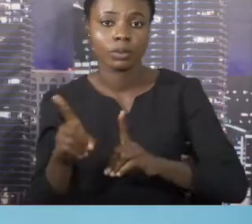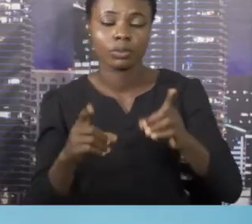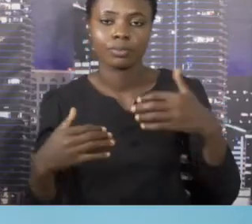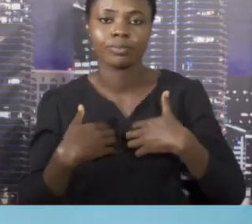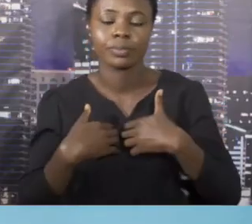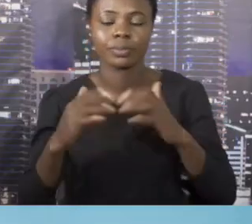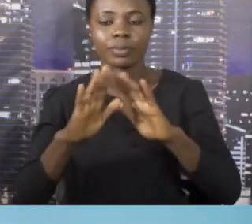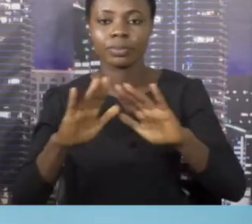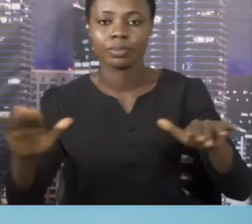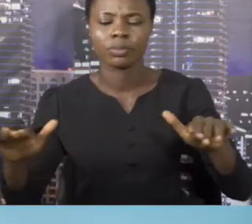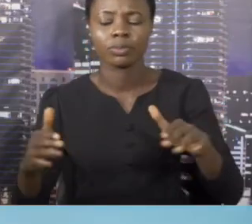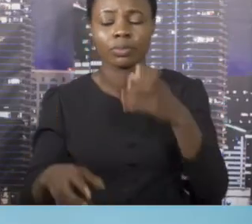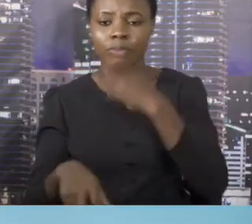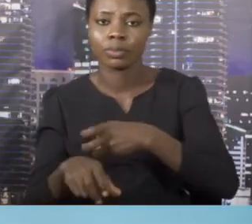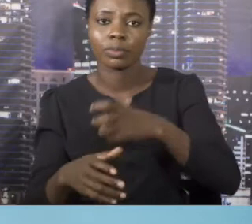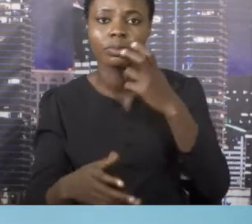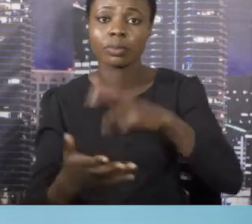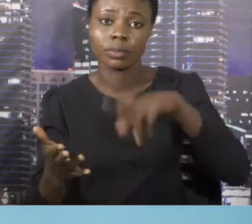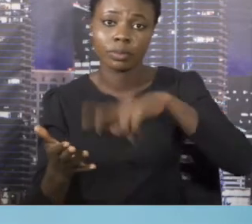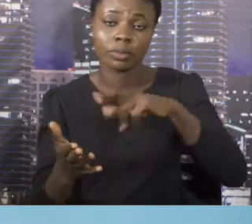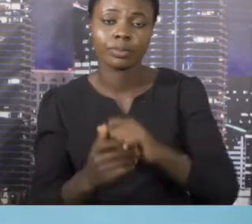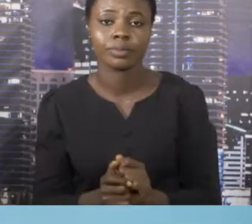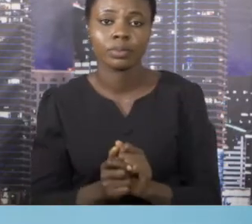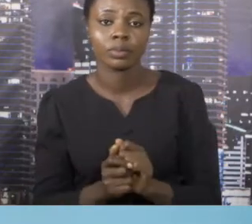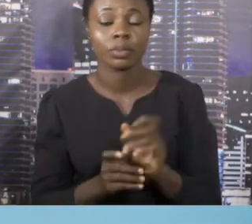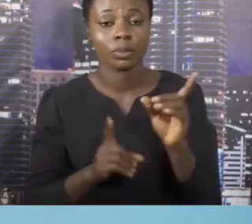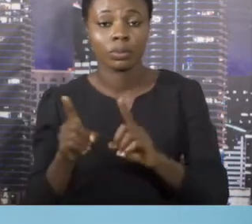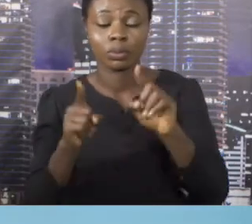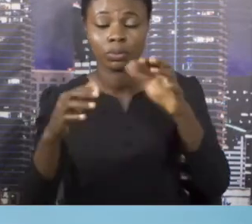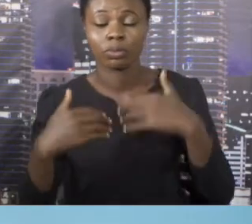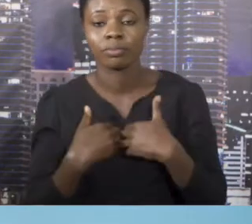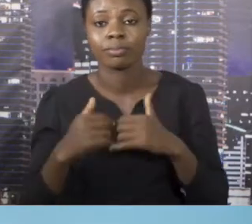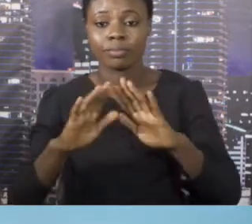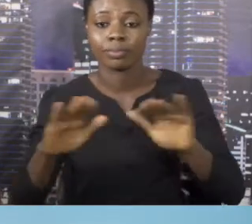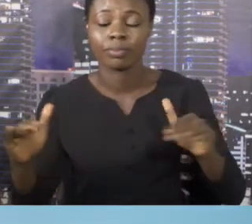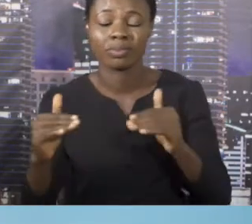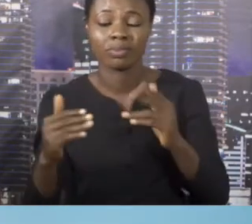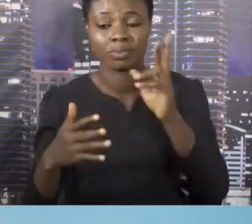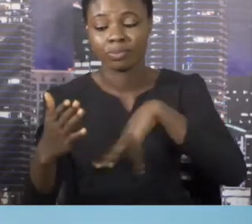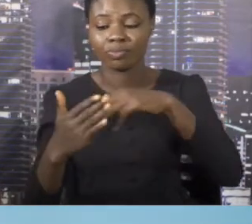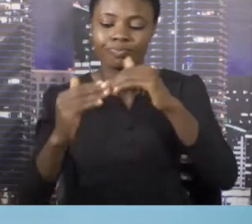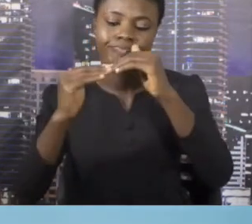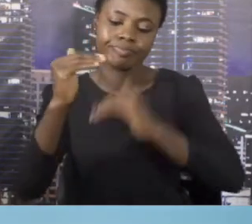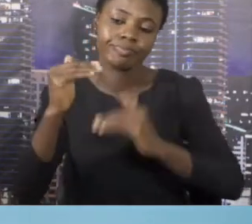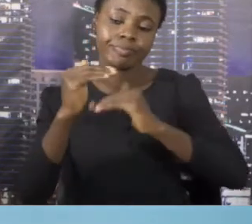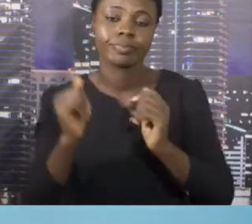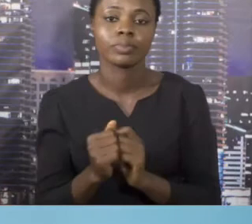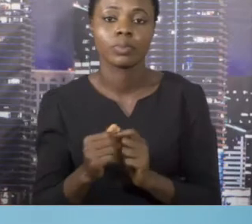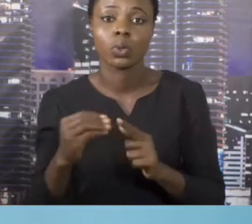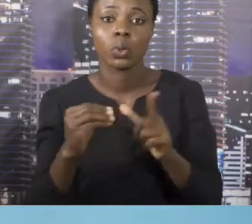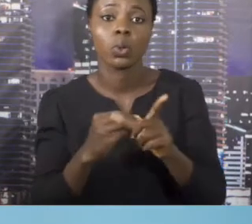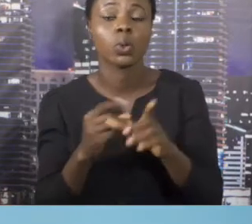Do you have a struggling reader? Do you have a child reading below grade level?